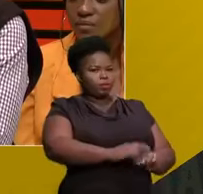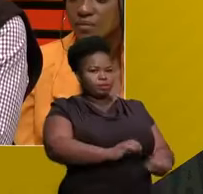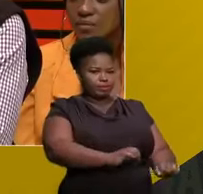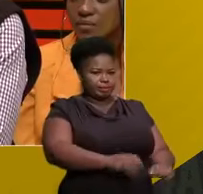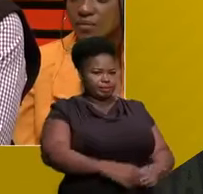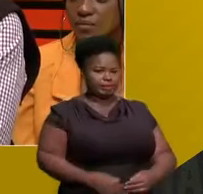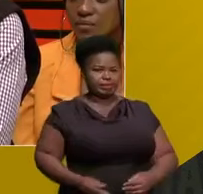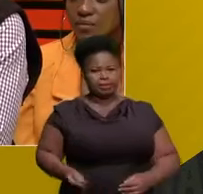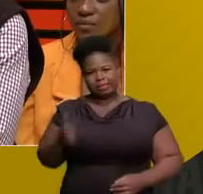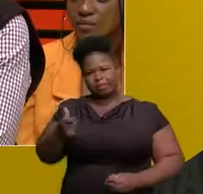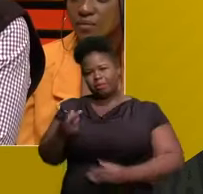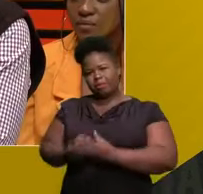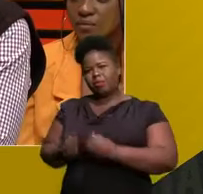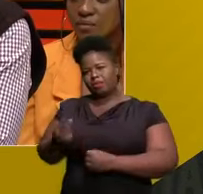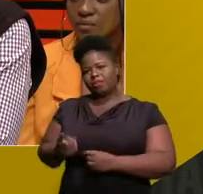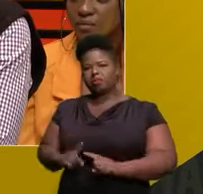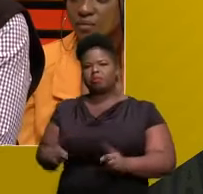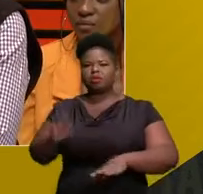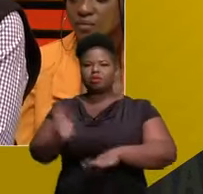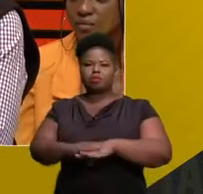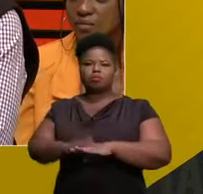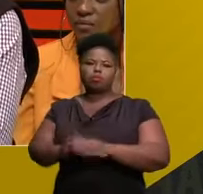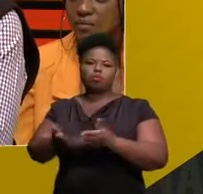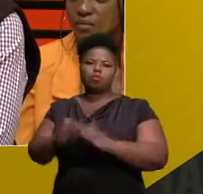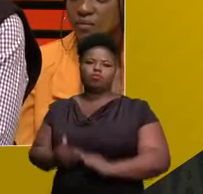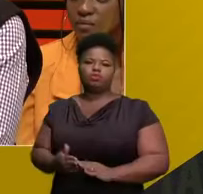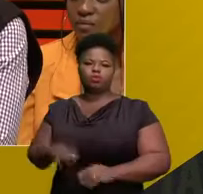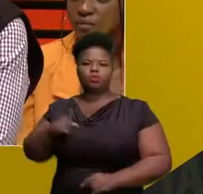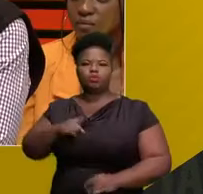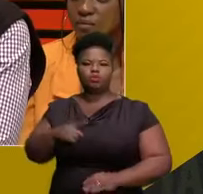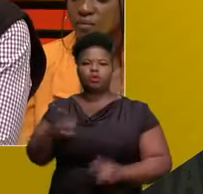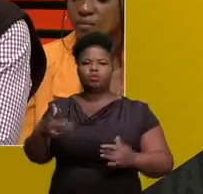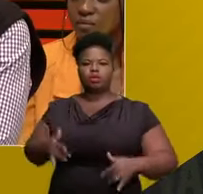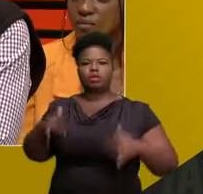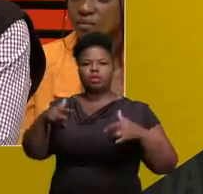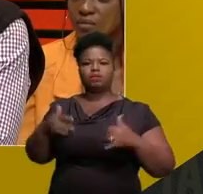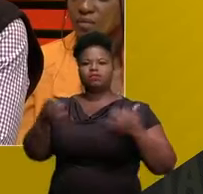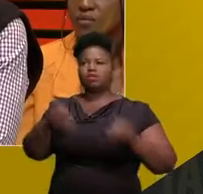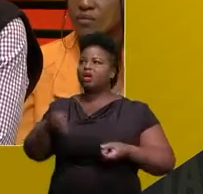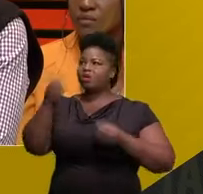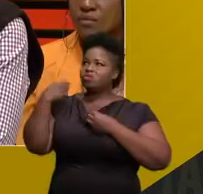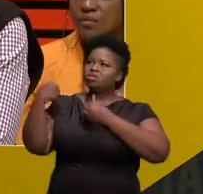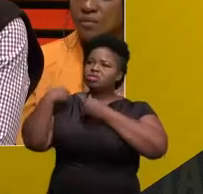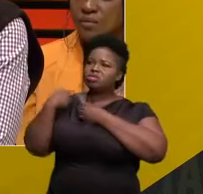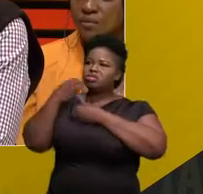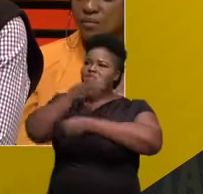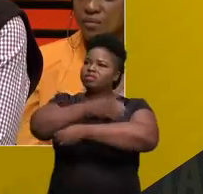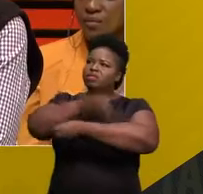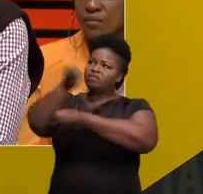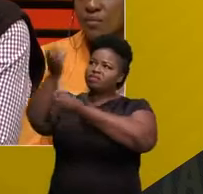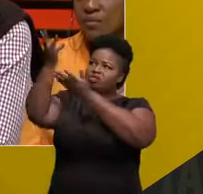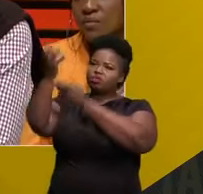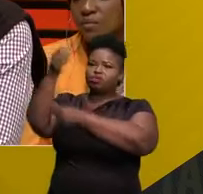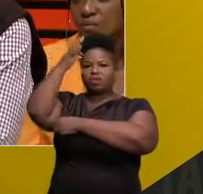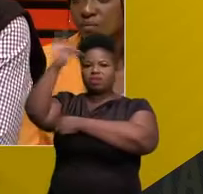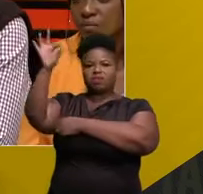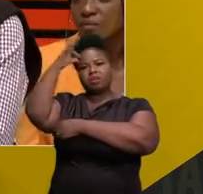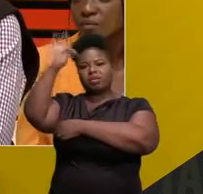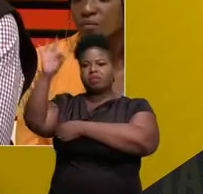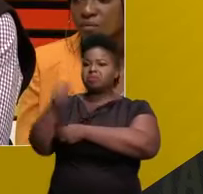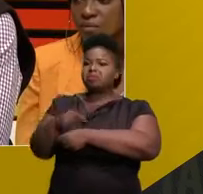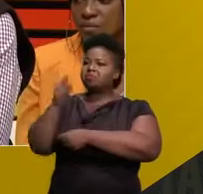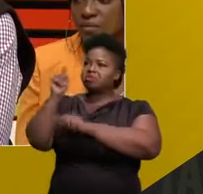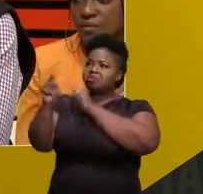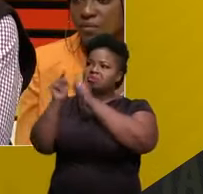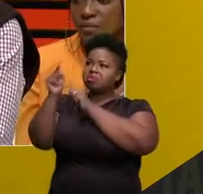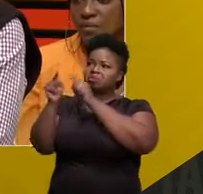A bit of both, but more empowering. I think we've outsourced in below Zetu with government. So umuntu aganando utayinwa pe government